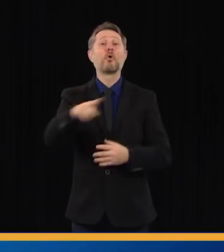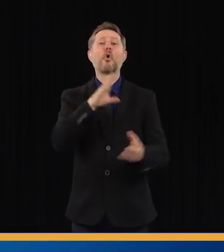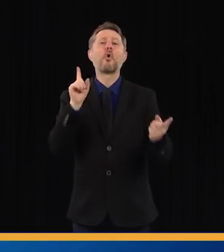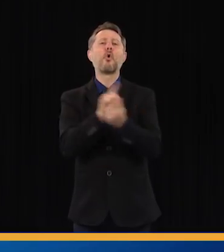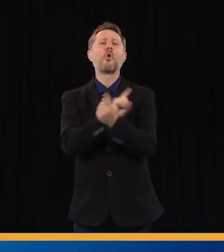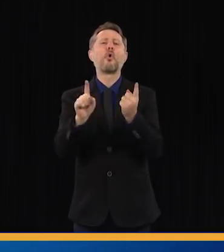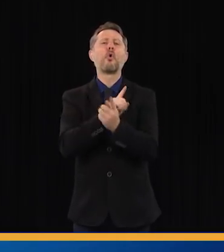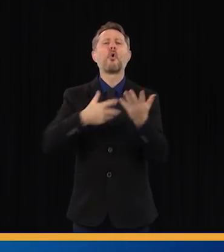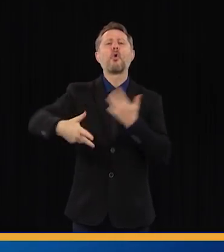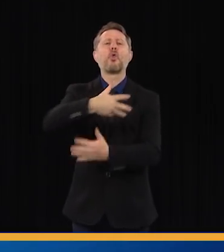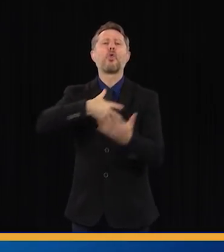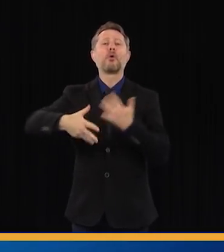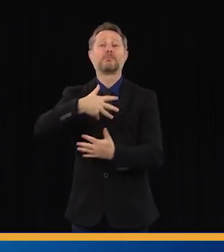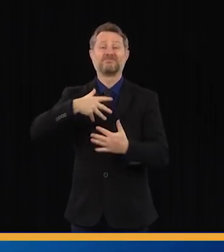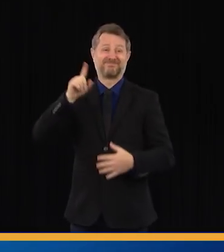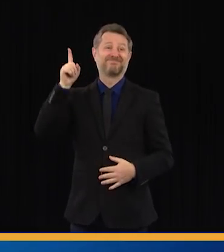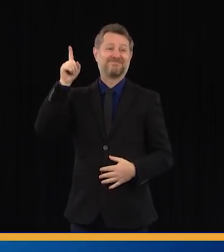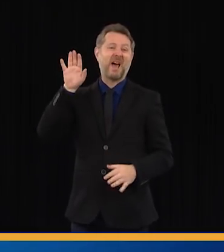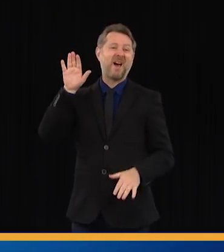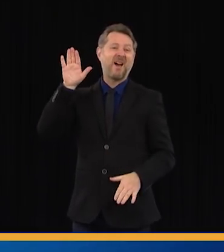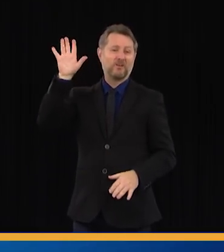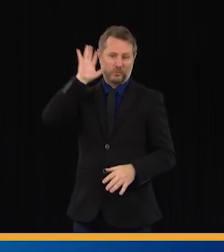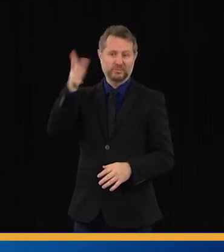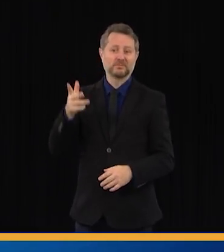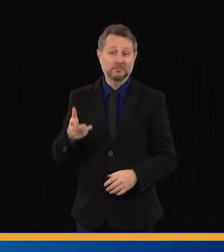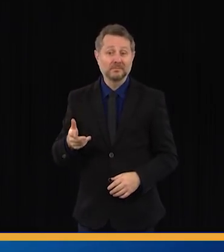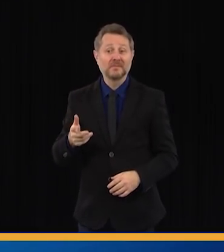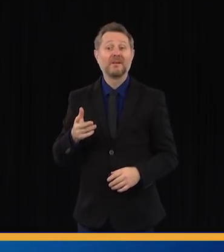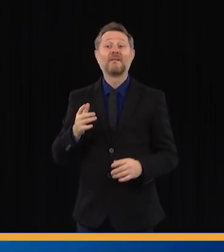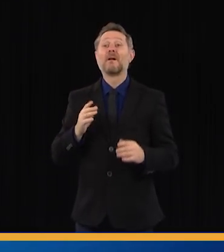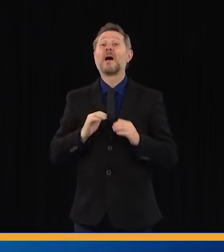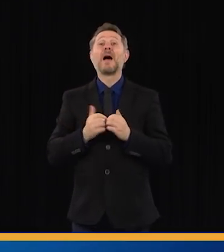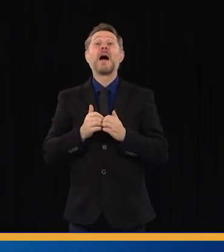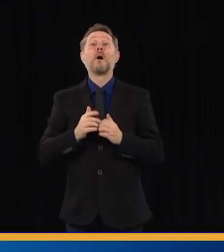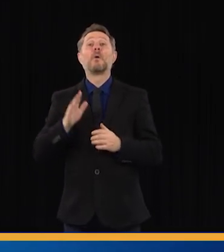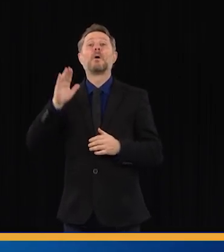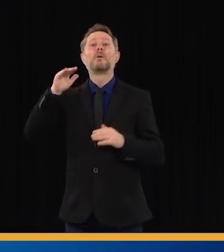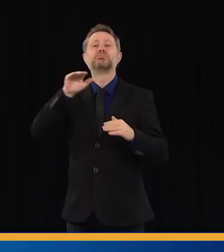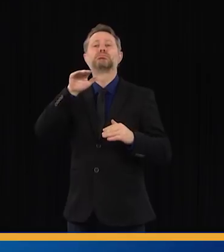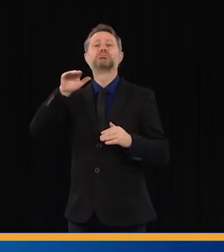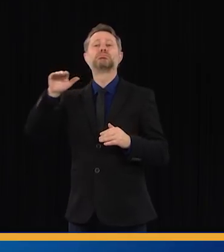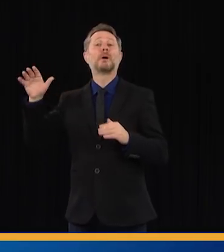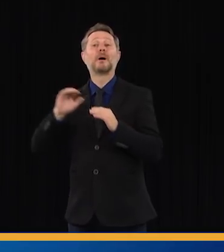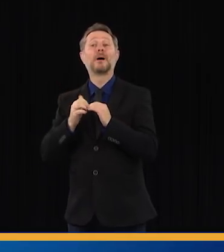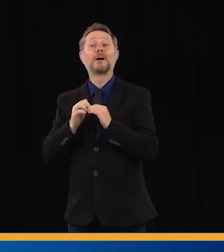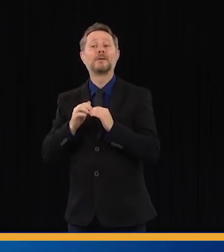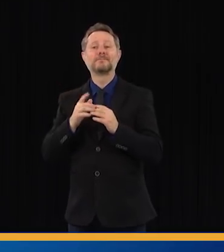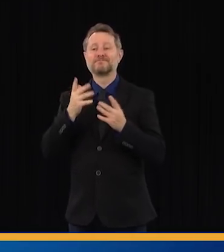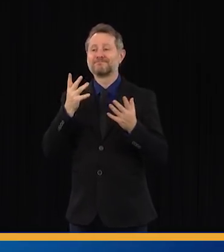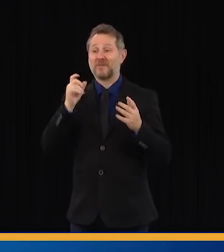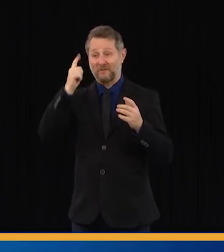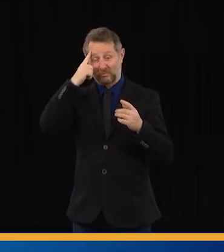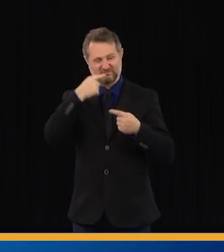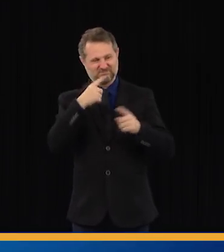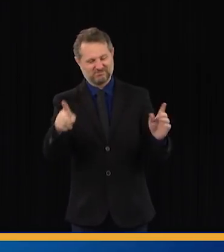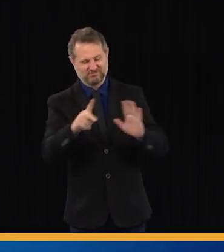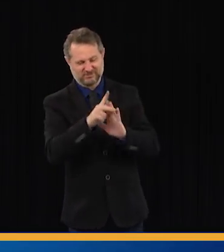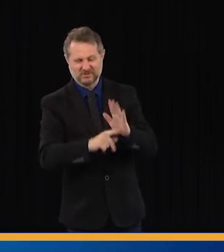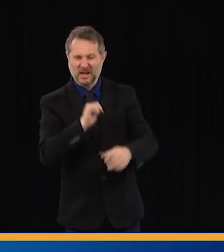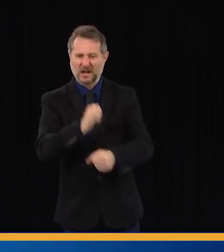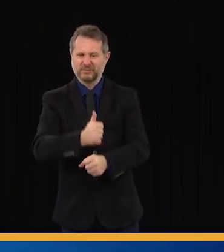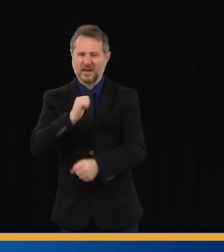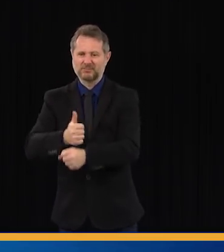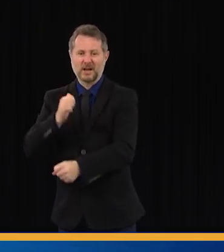What's the question mark on whether or not you can abate it? Can you put forth a government policy, but more, will people listen to the